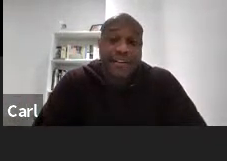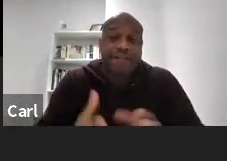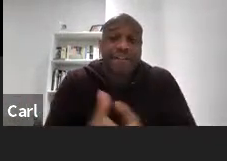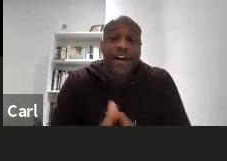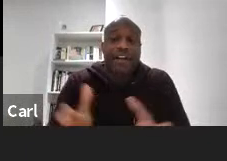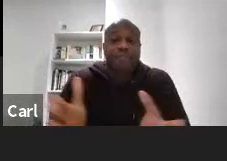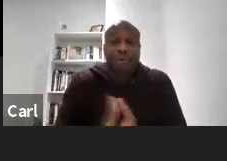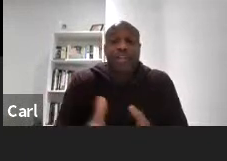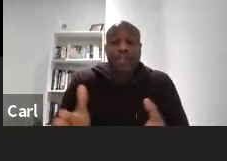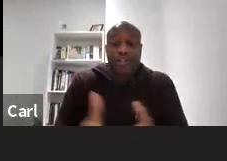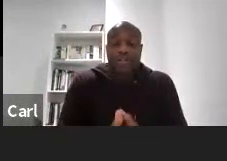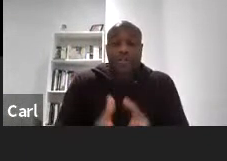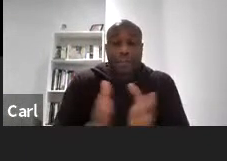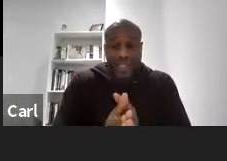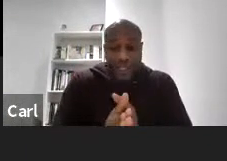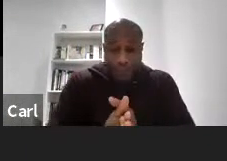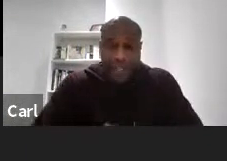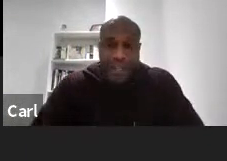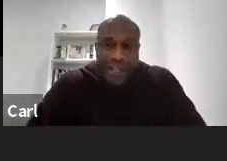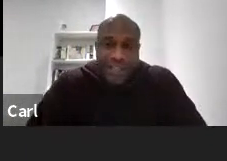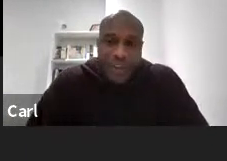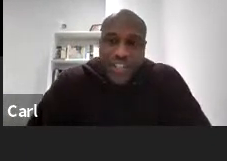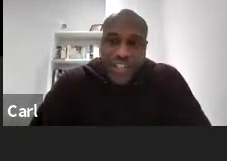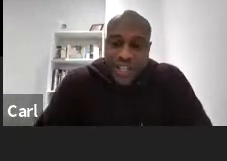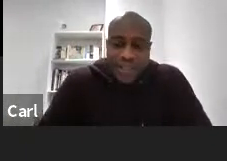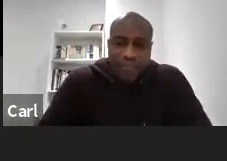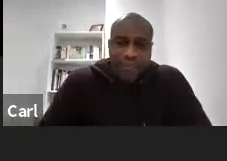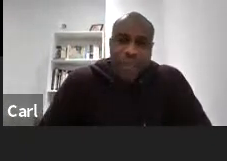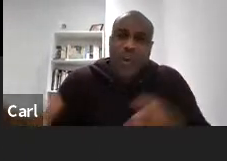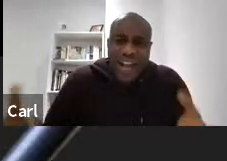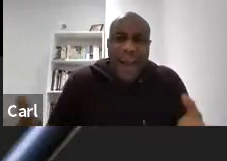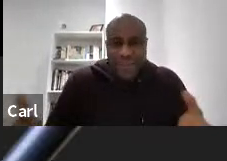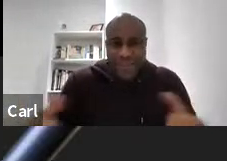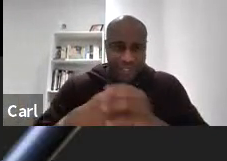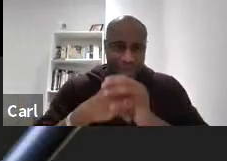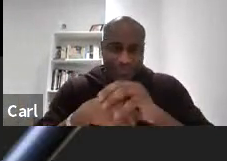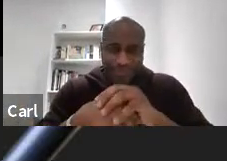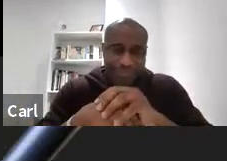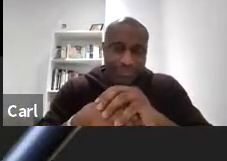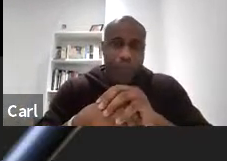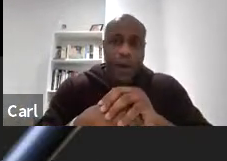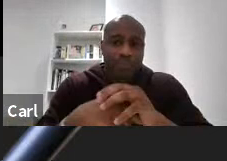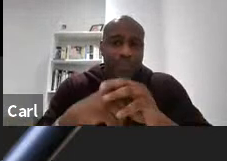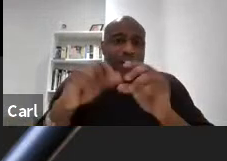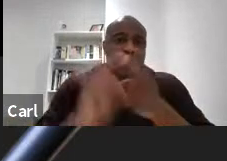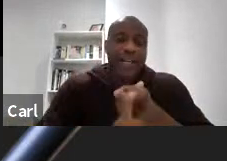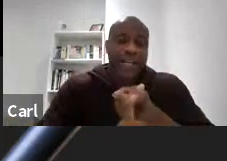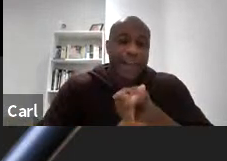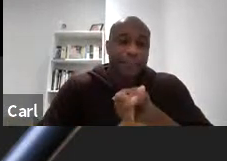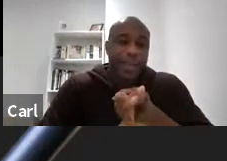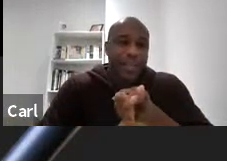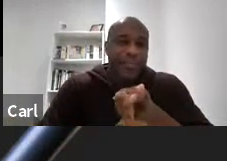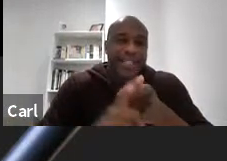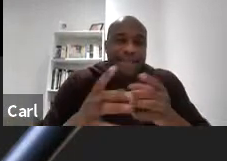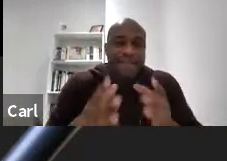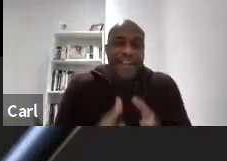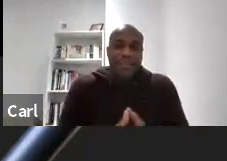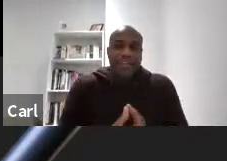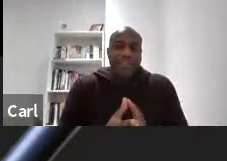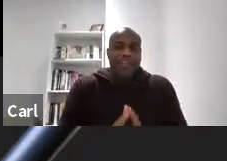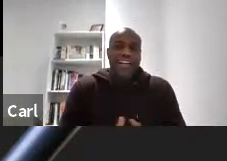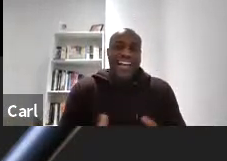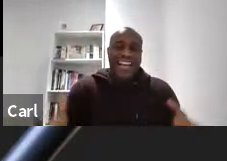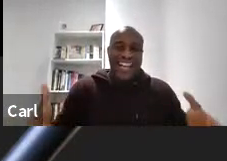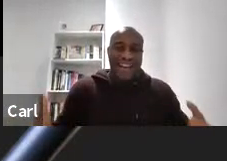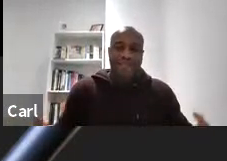after raising $5.2 billion. So the question is, what happened to them? Well, quickly, their